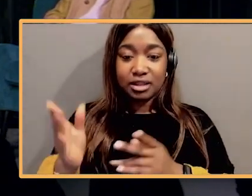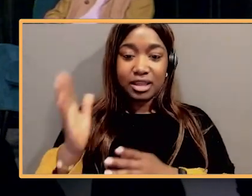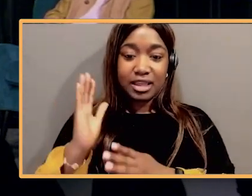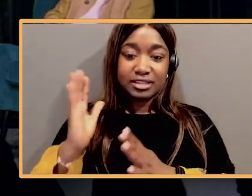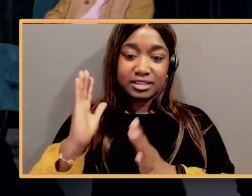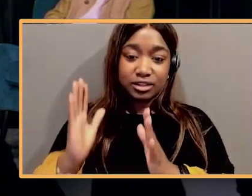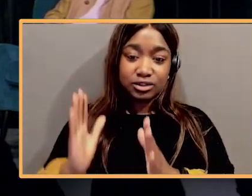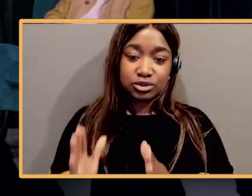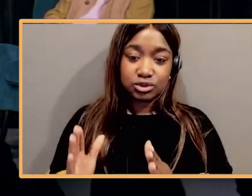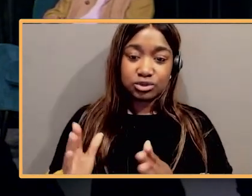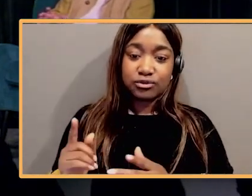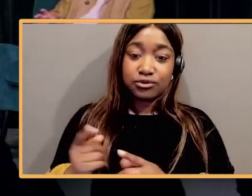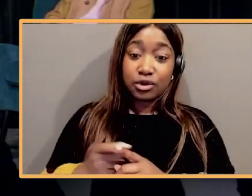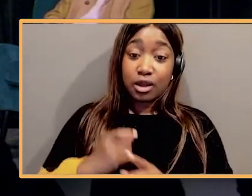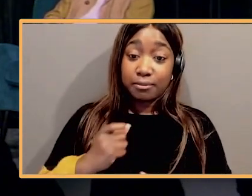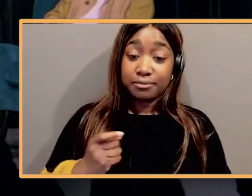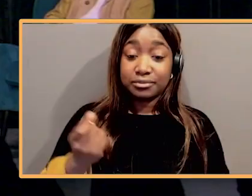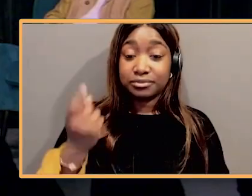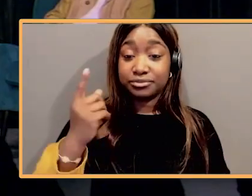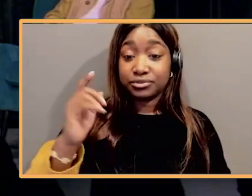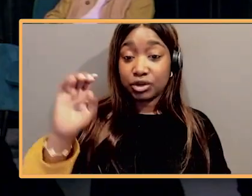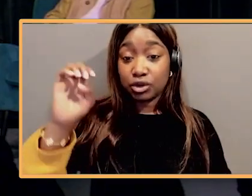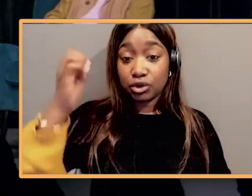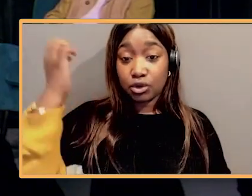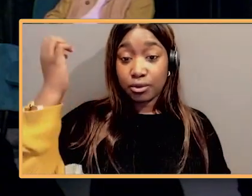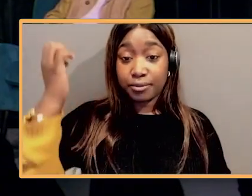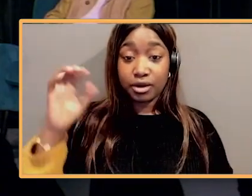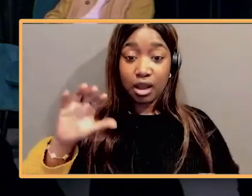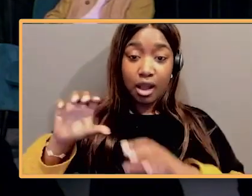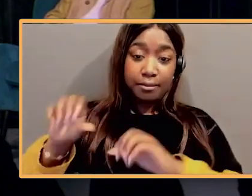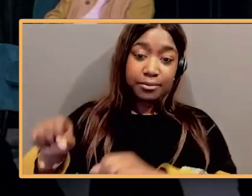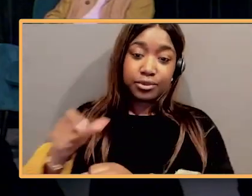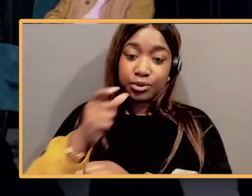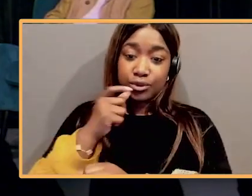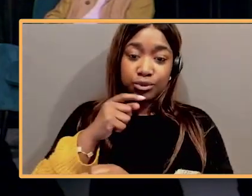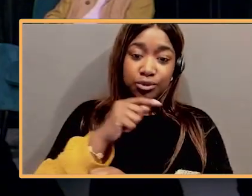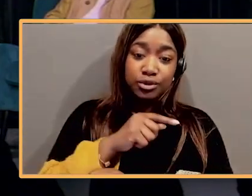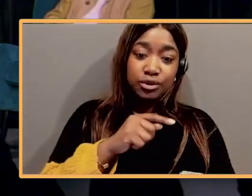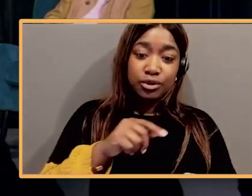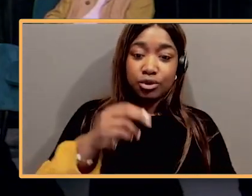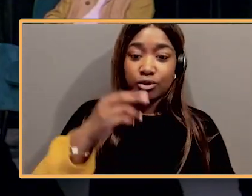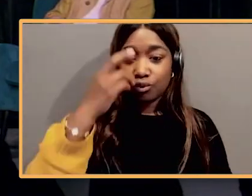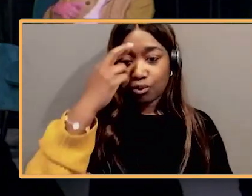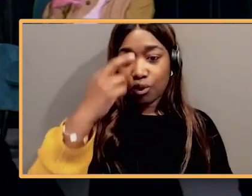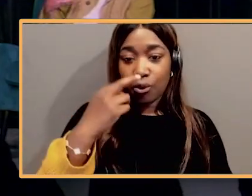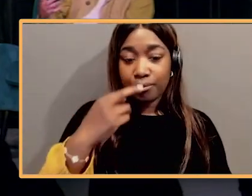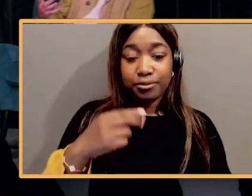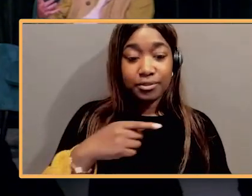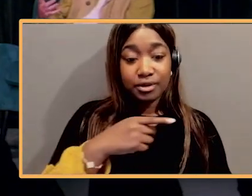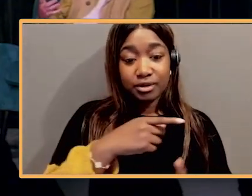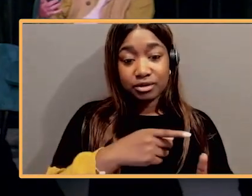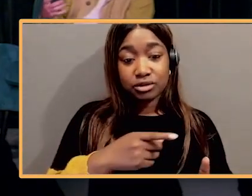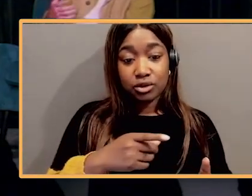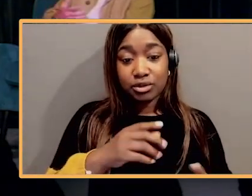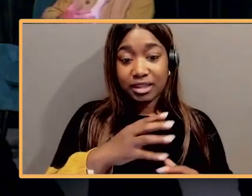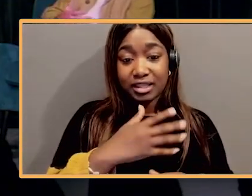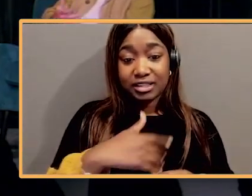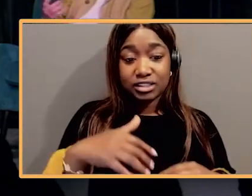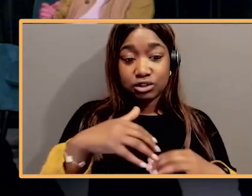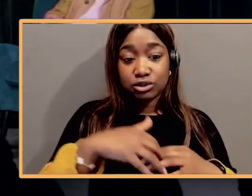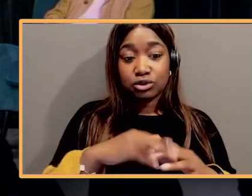Europe was colonized by the Empire of Rome, right? And a lot of the indigenous cultures of Northern Europe, where many white people come